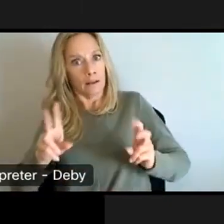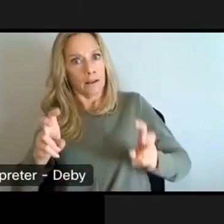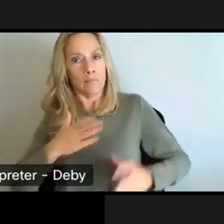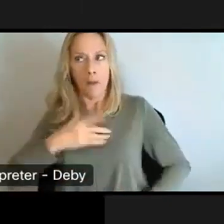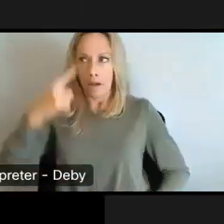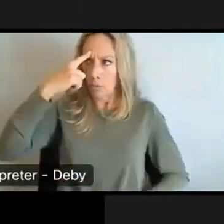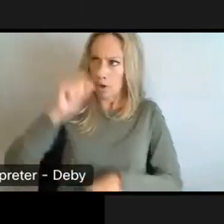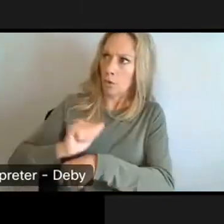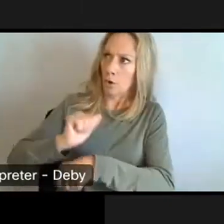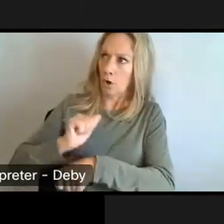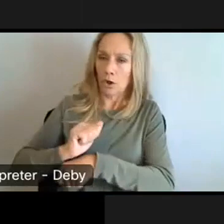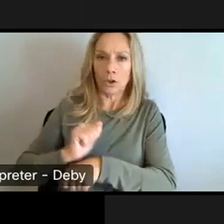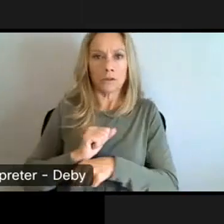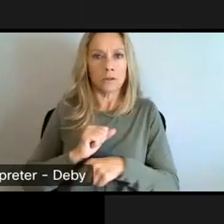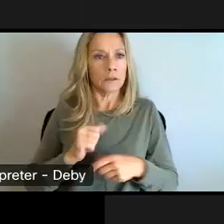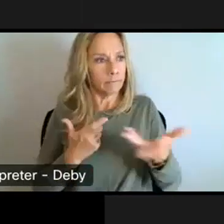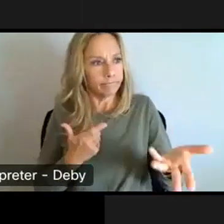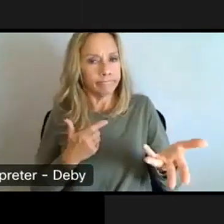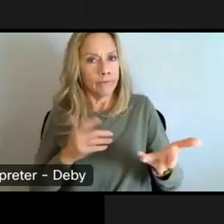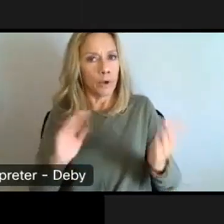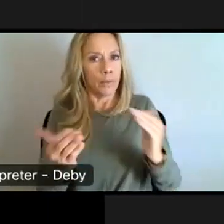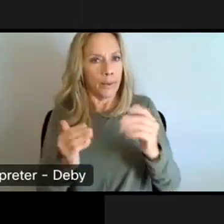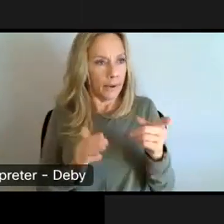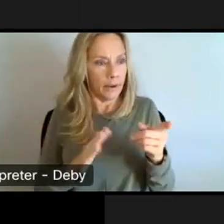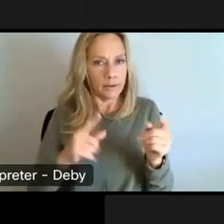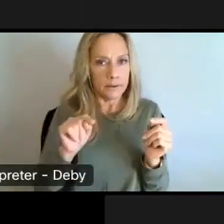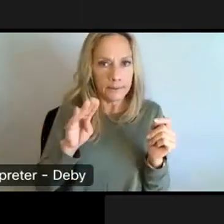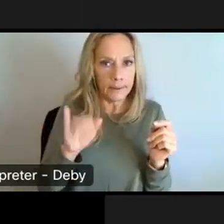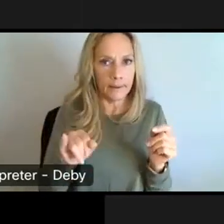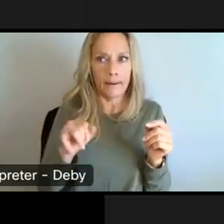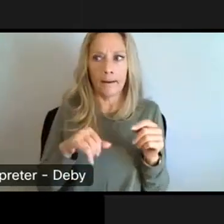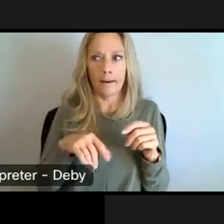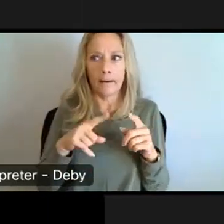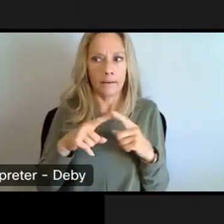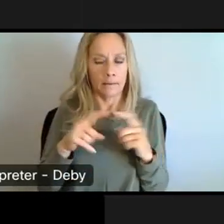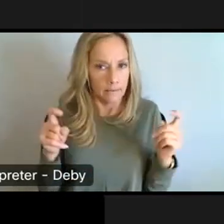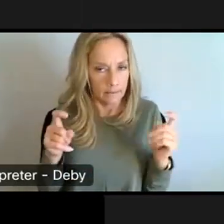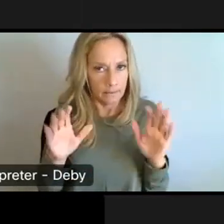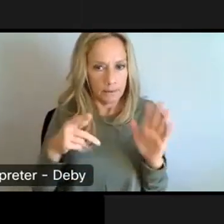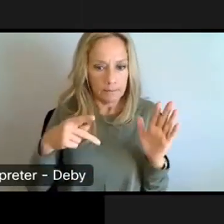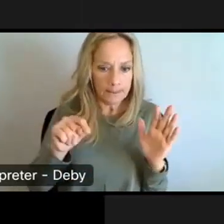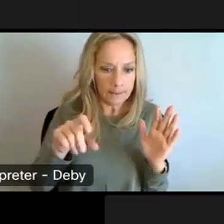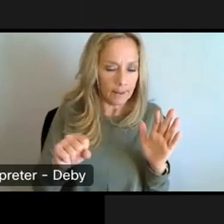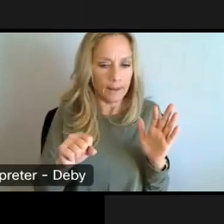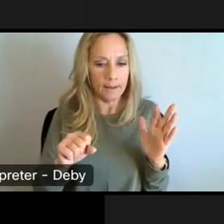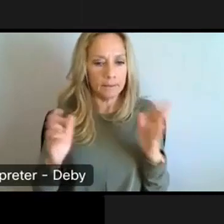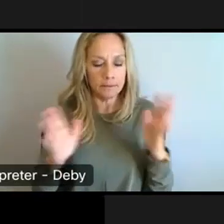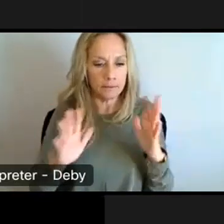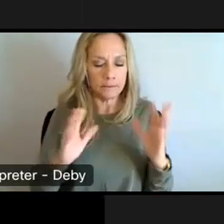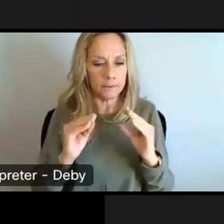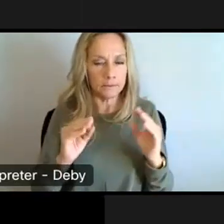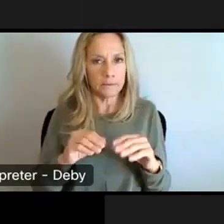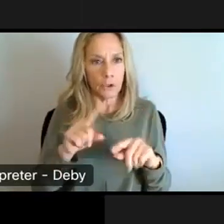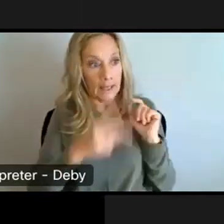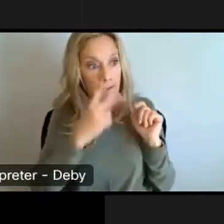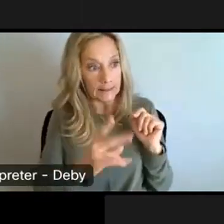brain works. We don't know enough about how the brain operates just to fix these things. So if I were